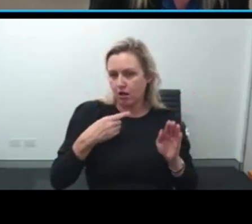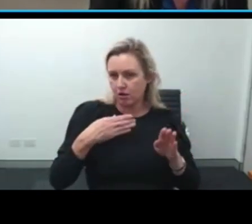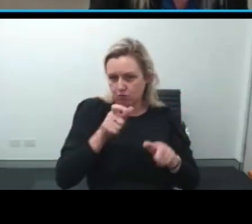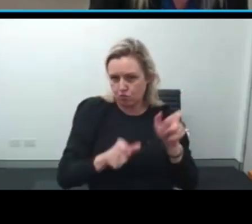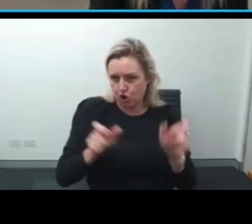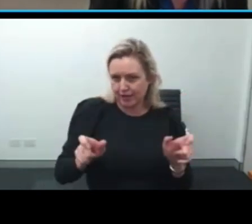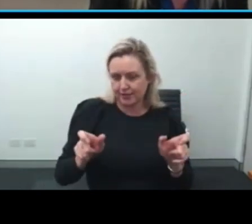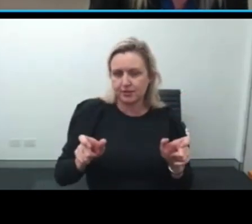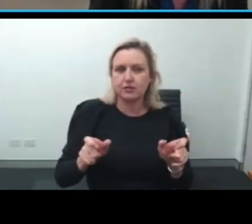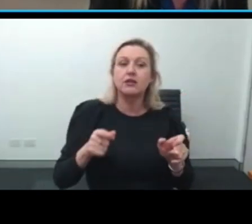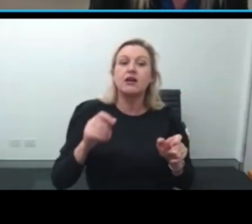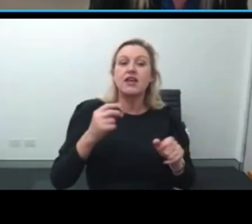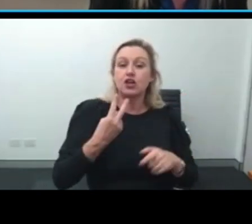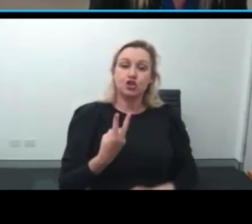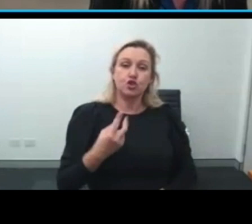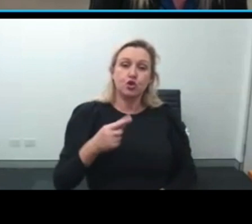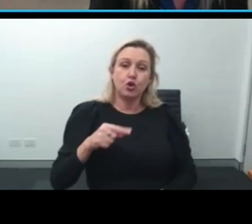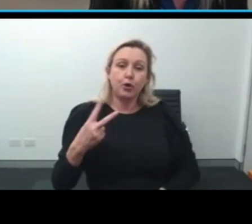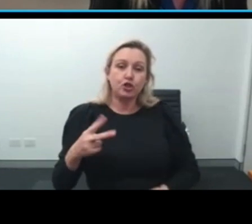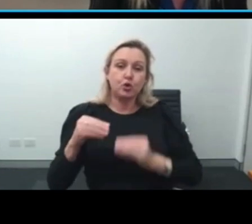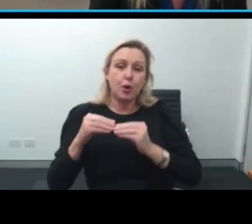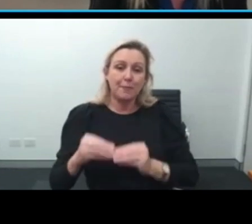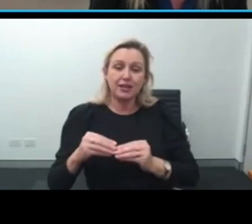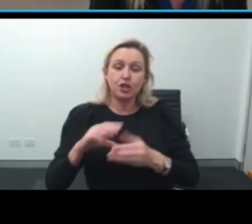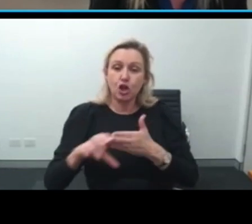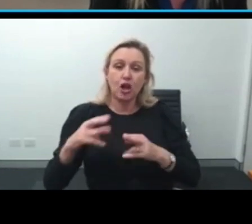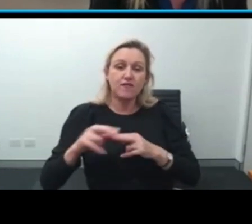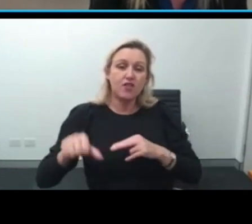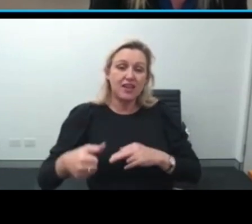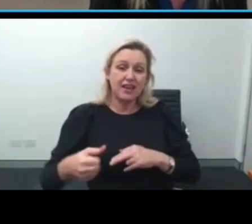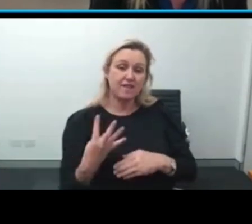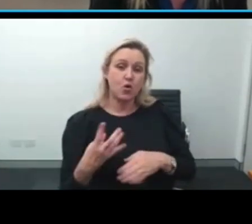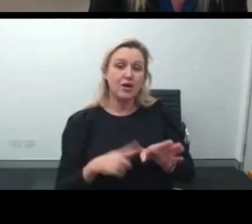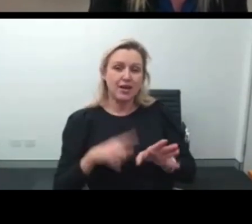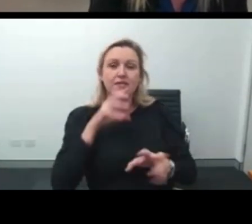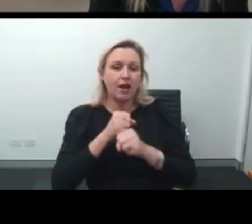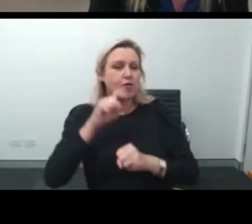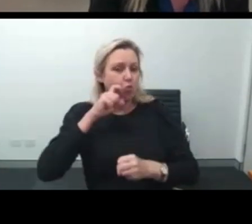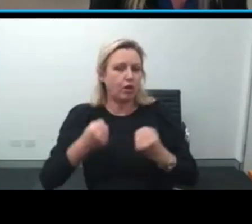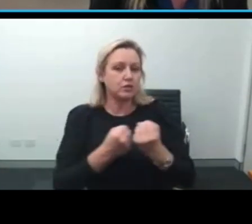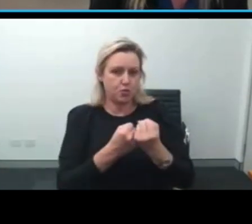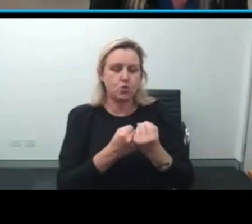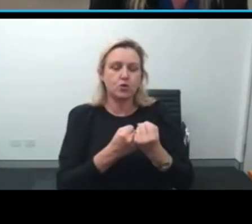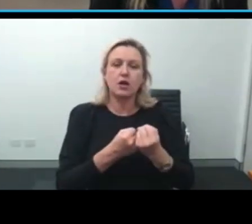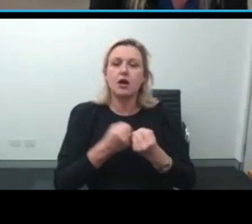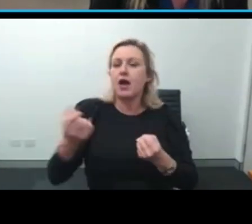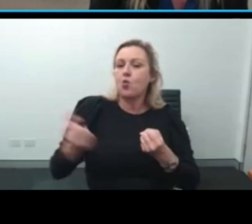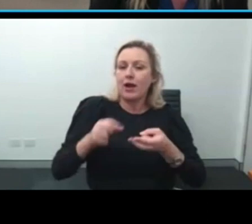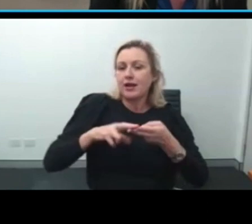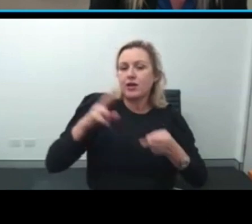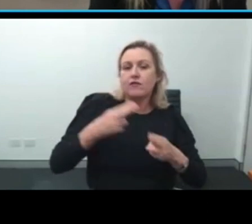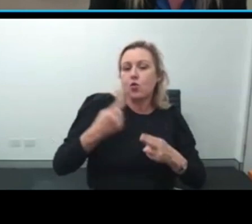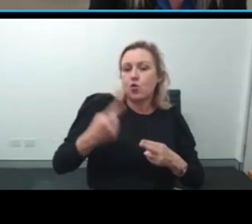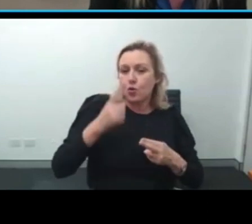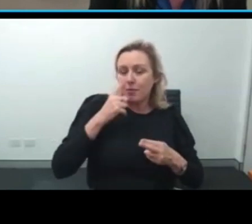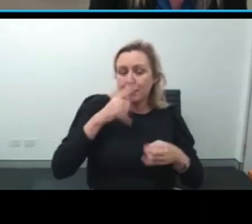recently committed $2.2 billion over 4 years to support this wage increase. The wage increase applies to workers who are on the